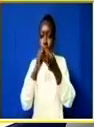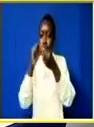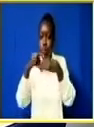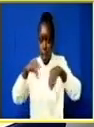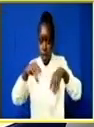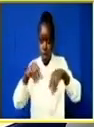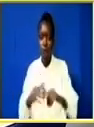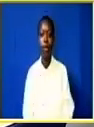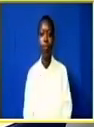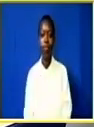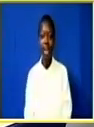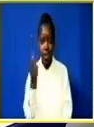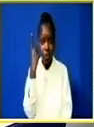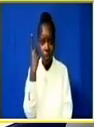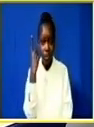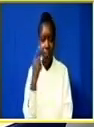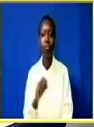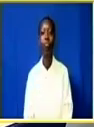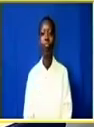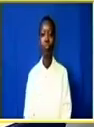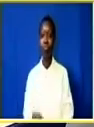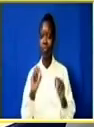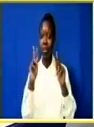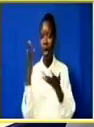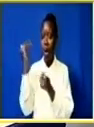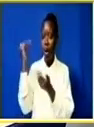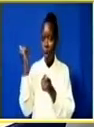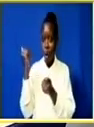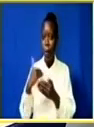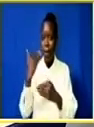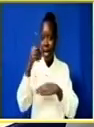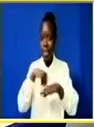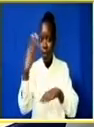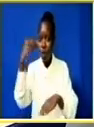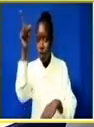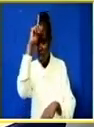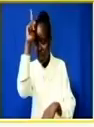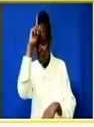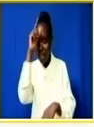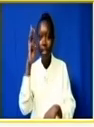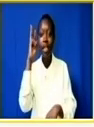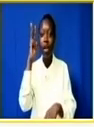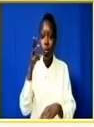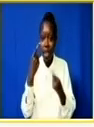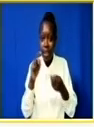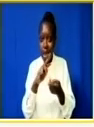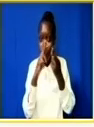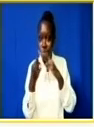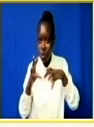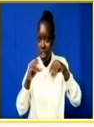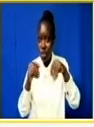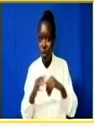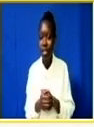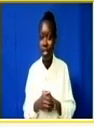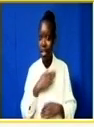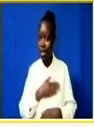soil. Okay. We get it? Mm-hmm. So let me hope next time we go visit grandma, that's what is going to meet our eye. Yes. Please work